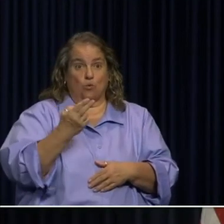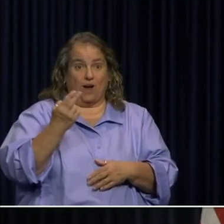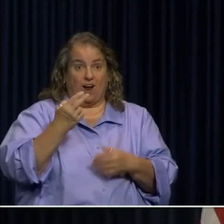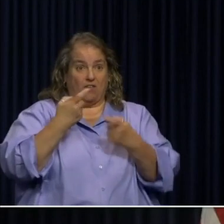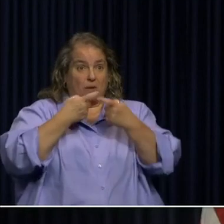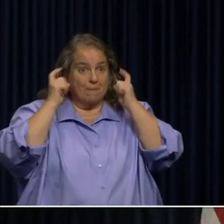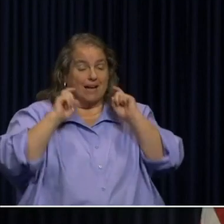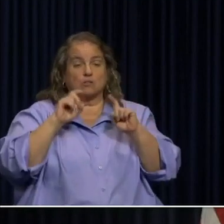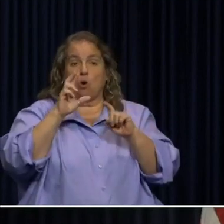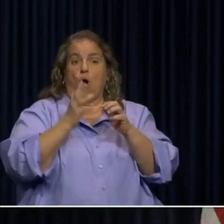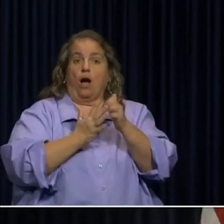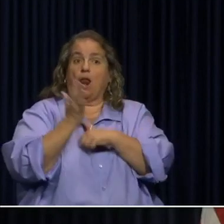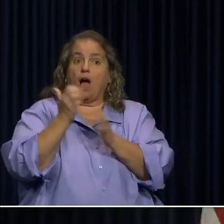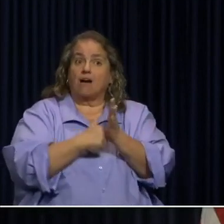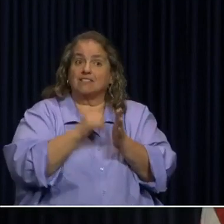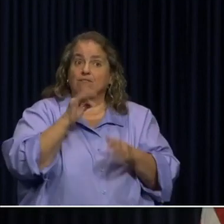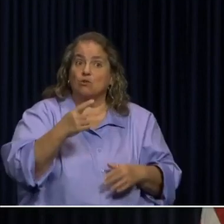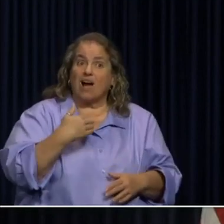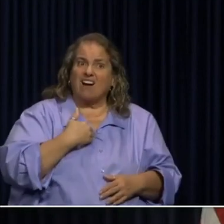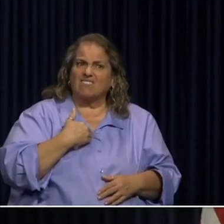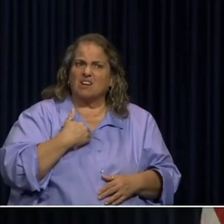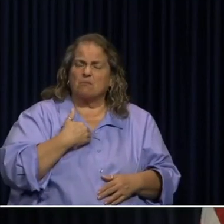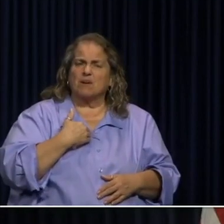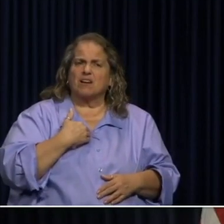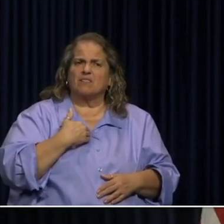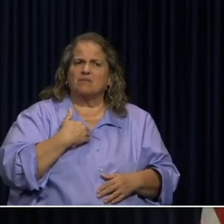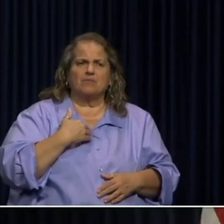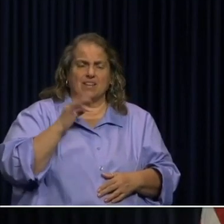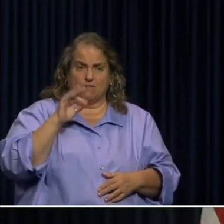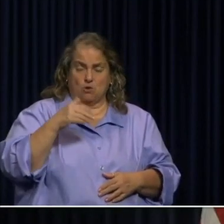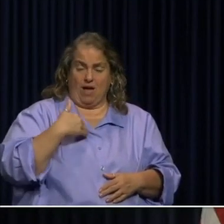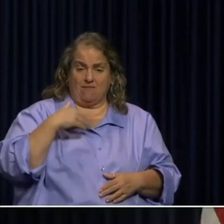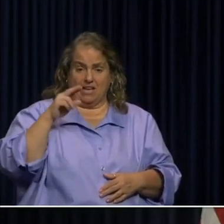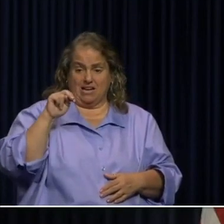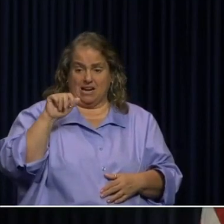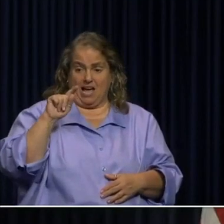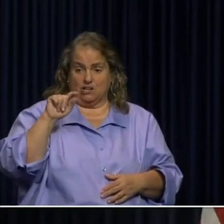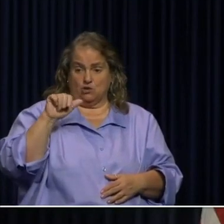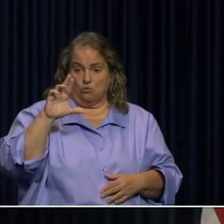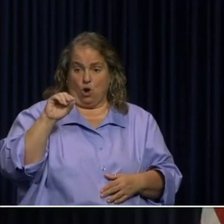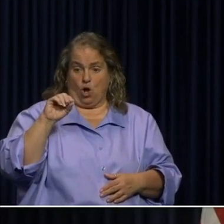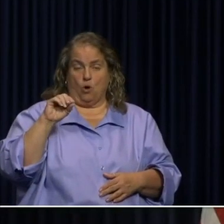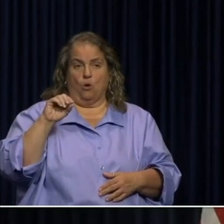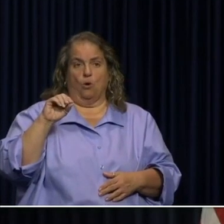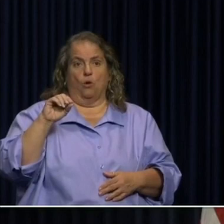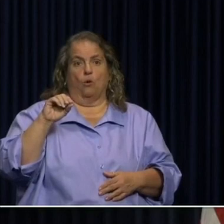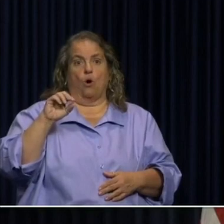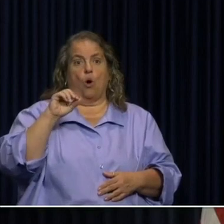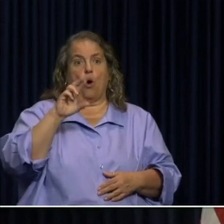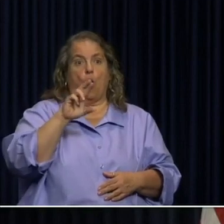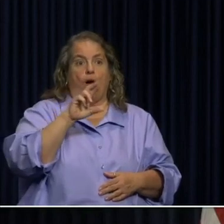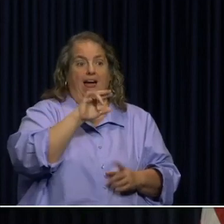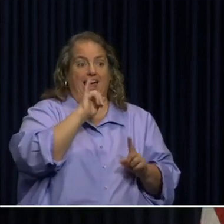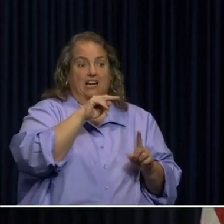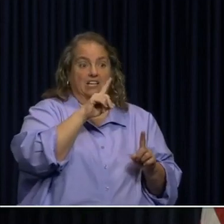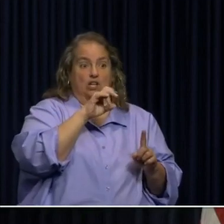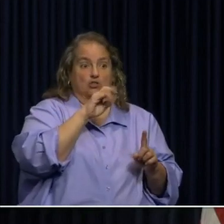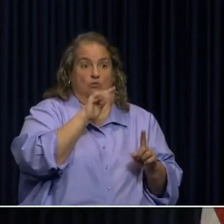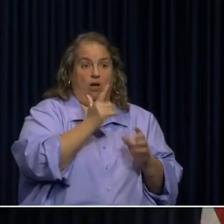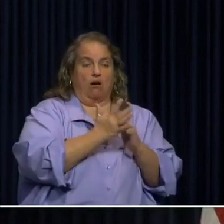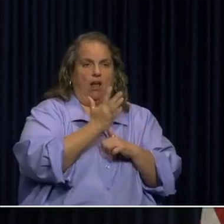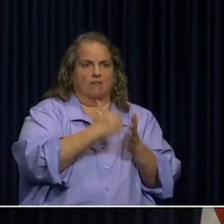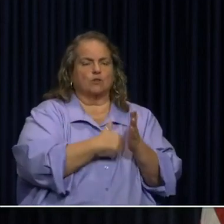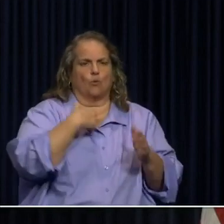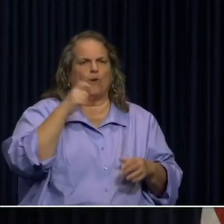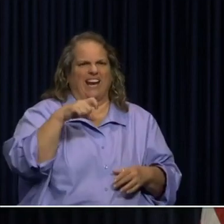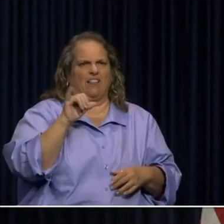or gloves if you have them, if you have the nitro medical grade or even industrial grade gloves, we need those. Wear a